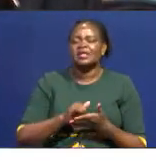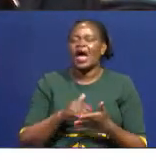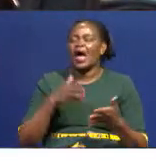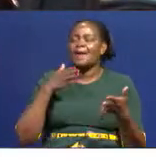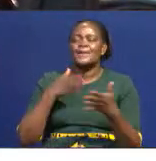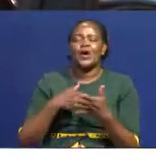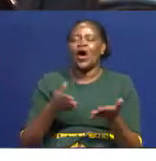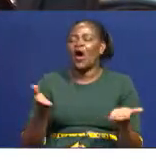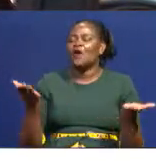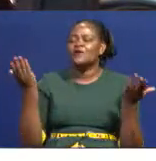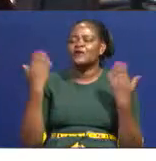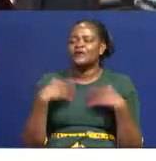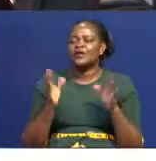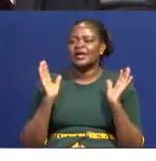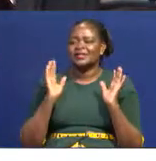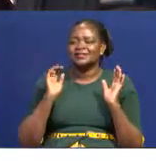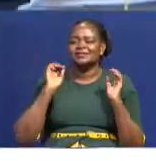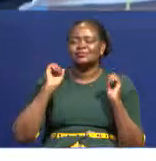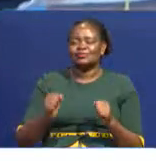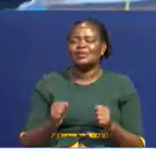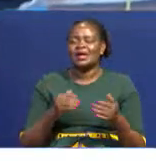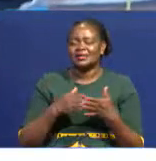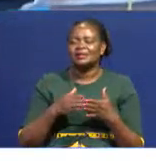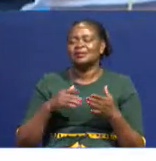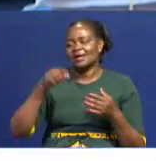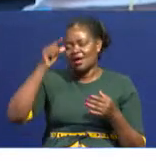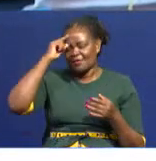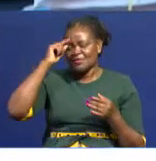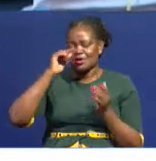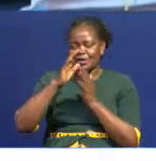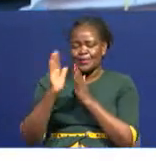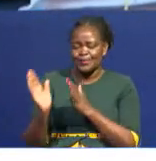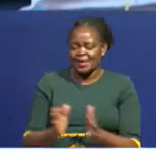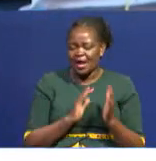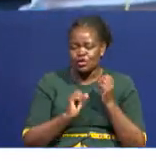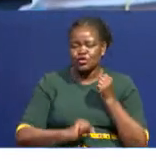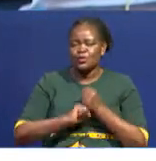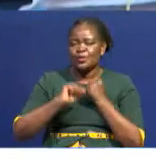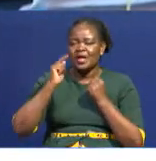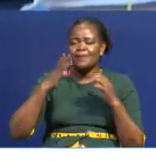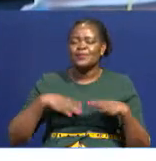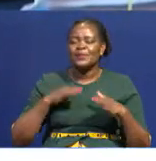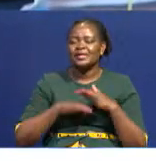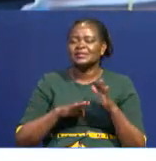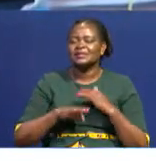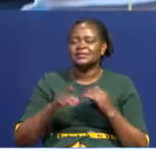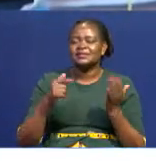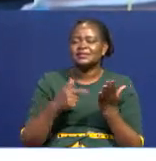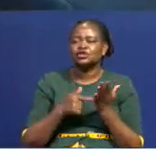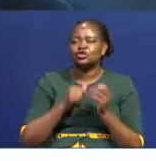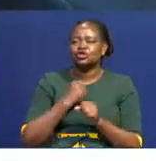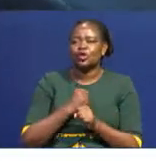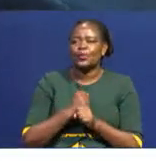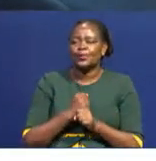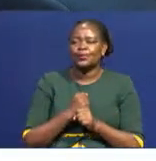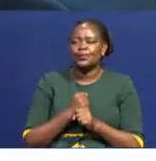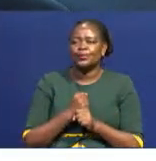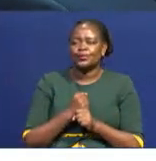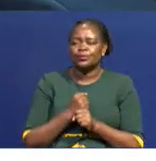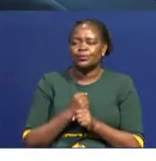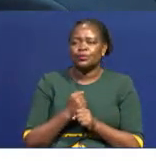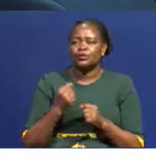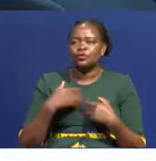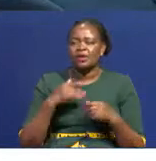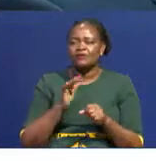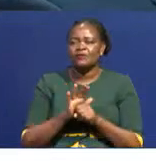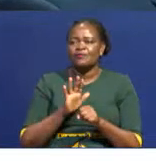on TikTok will go against the government's ambition to assist Kenyans in accessing digital jobs. Today we have got a